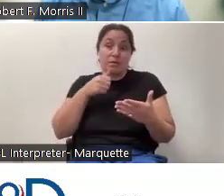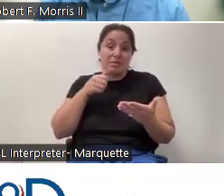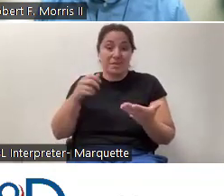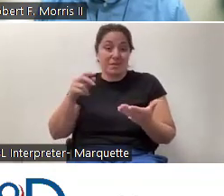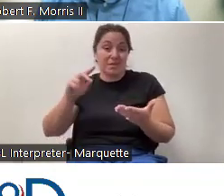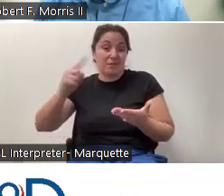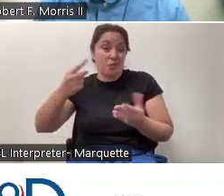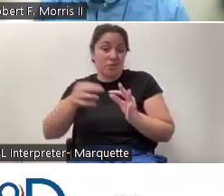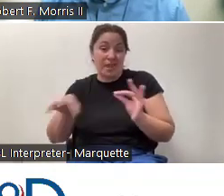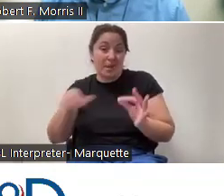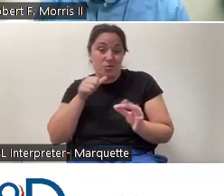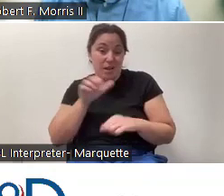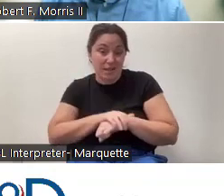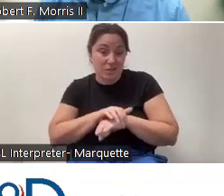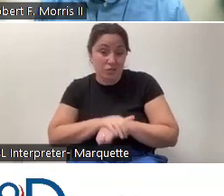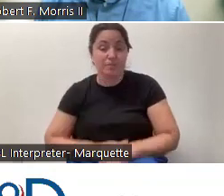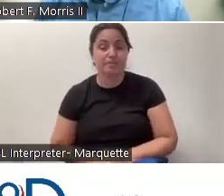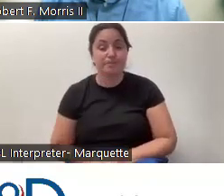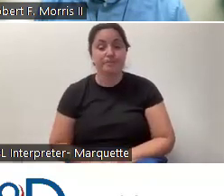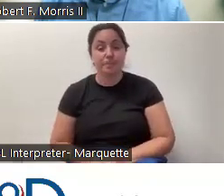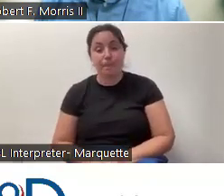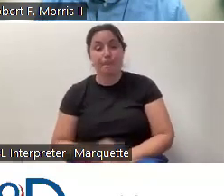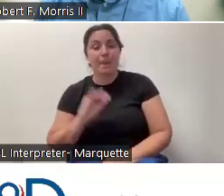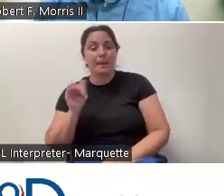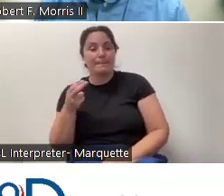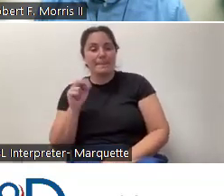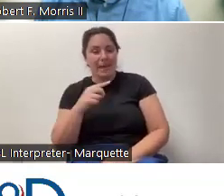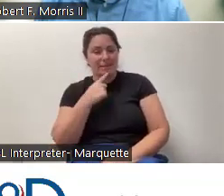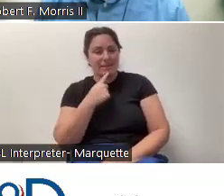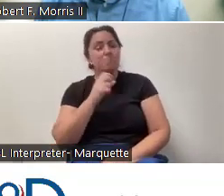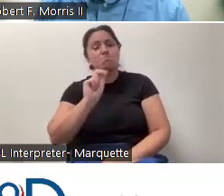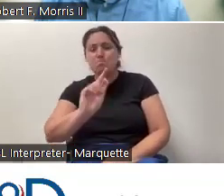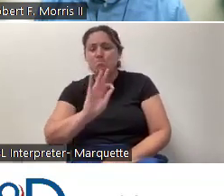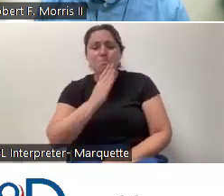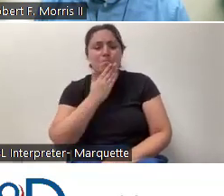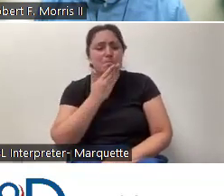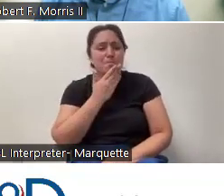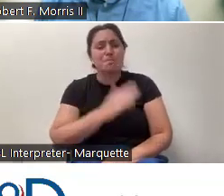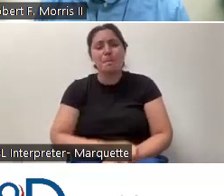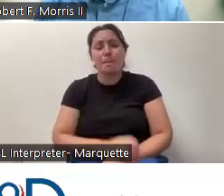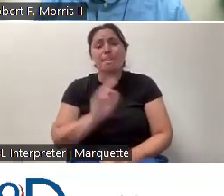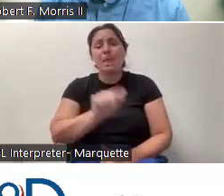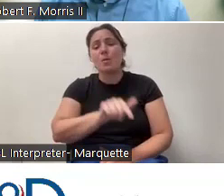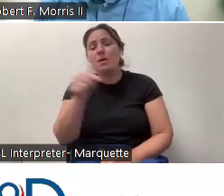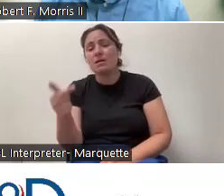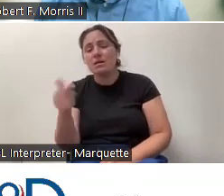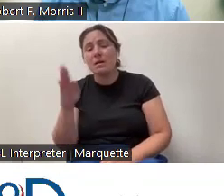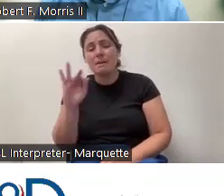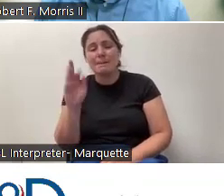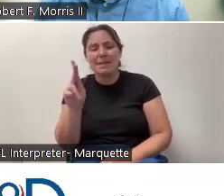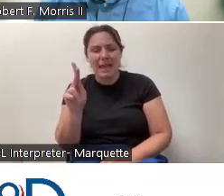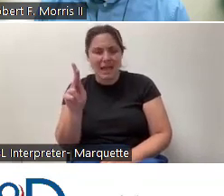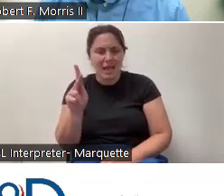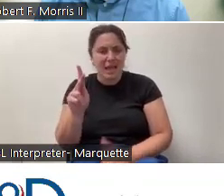Thanks so much, Lindsay. And next, I would like to hear a little bit from Blake about kind of how people typically